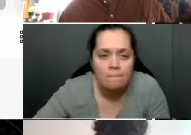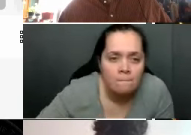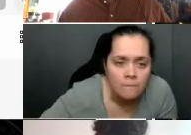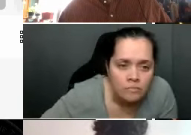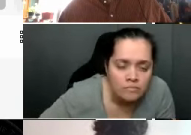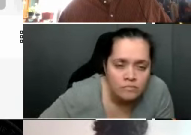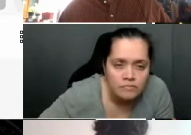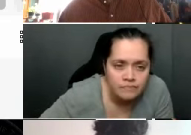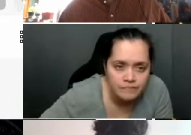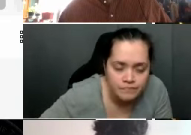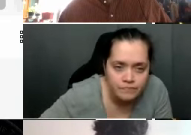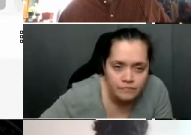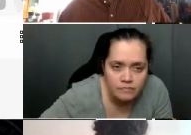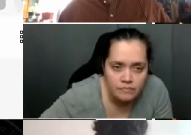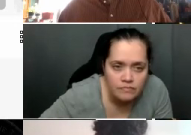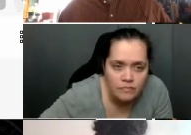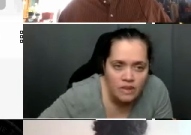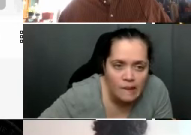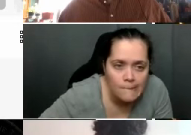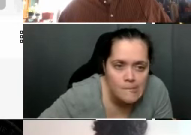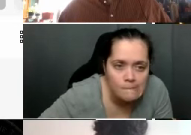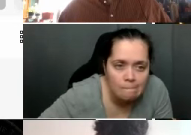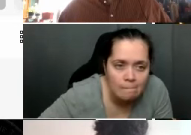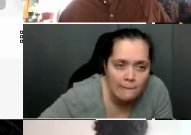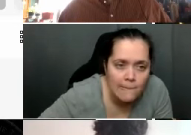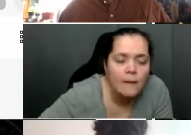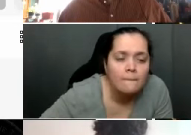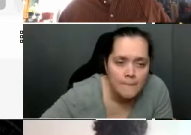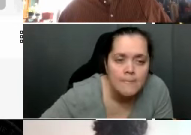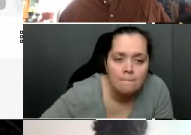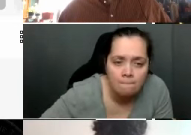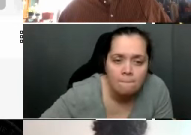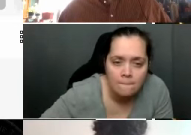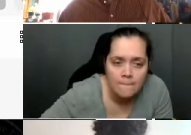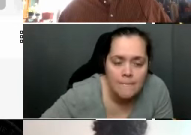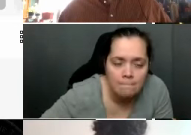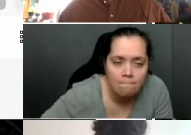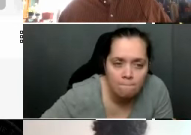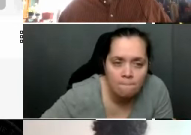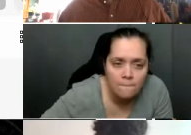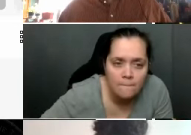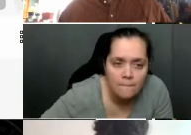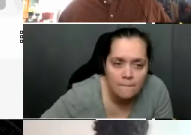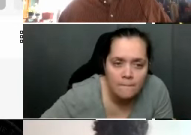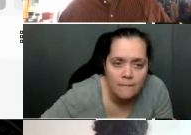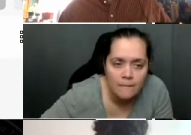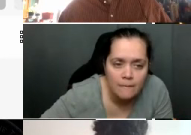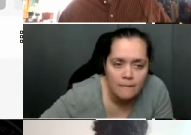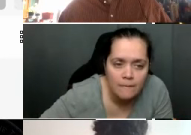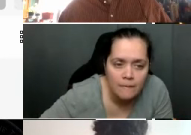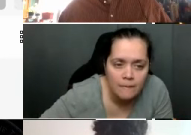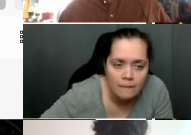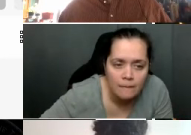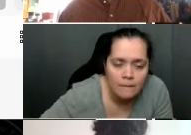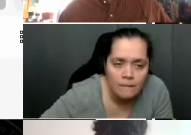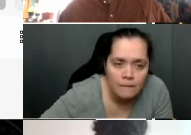it by burning incense and promoting the sale of fragrant flowers. Not, as you might imagine, terribly